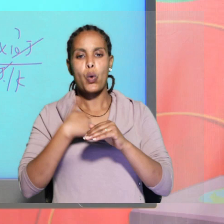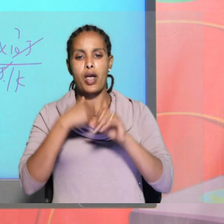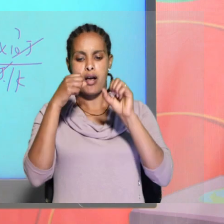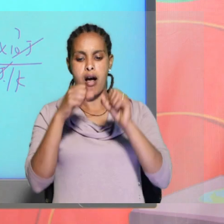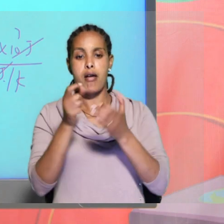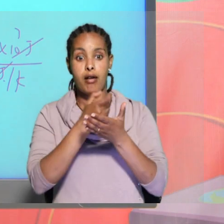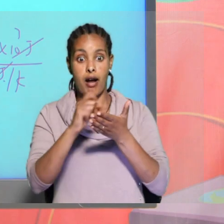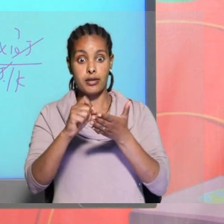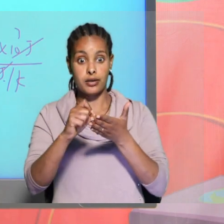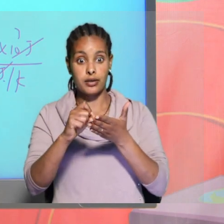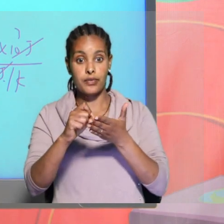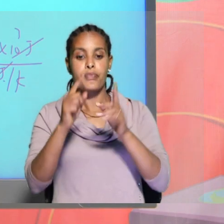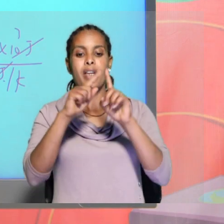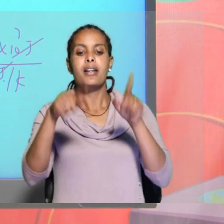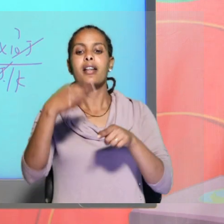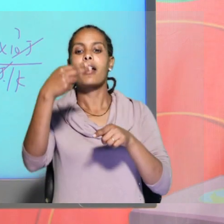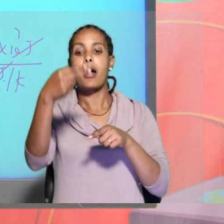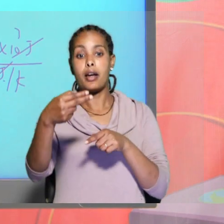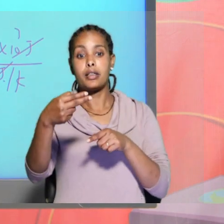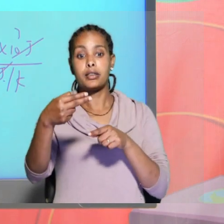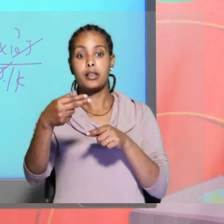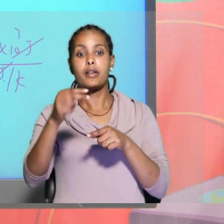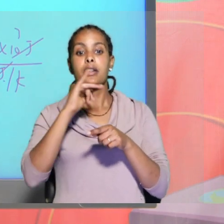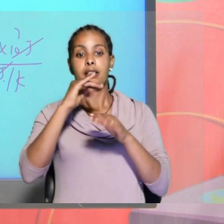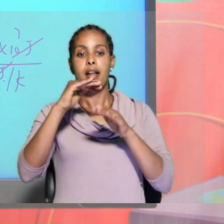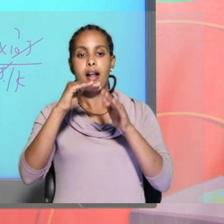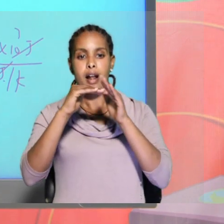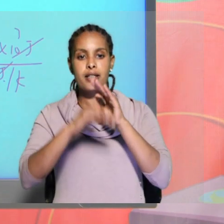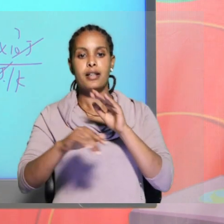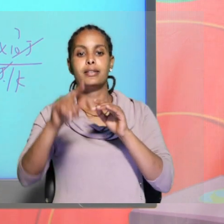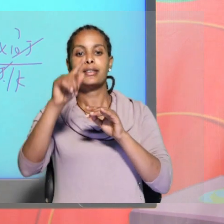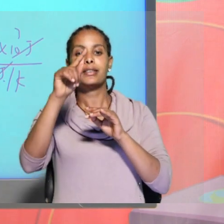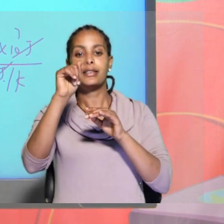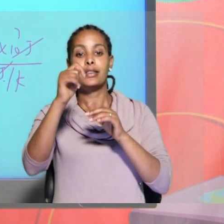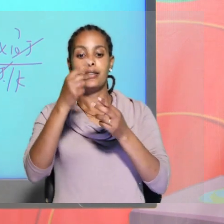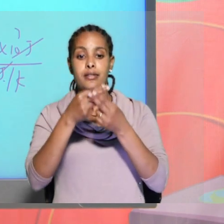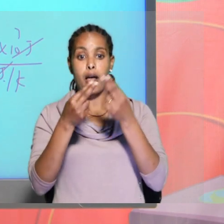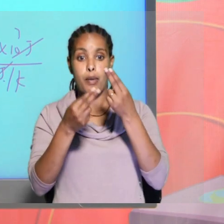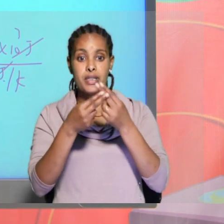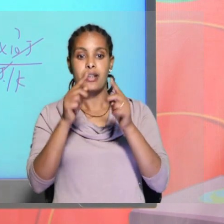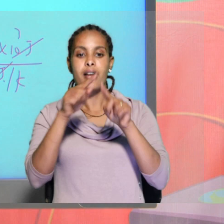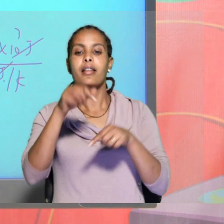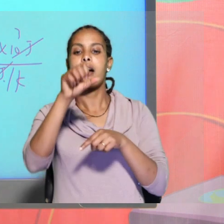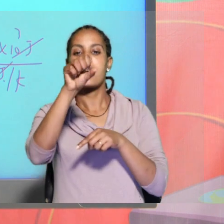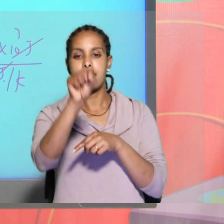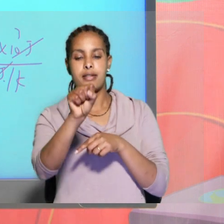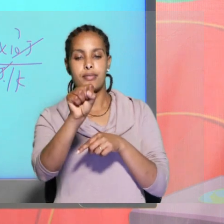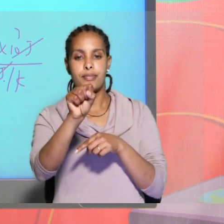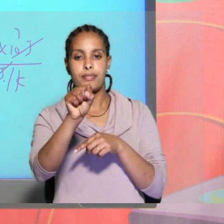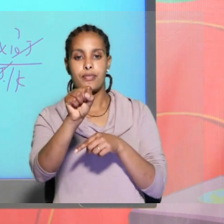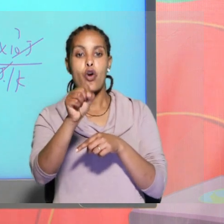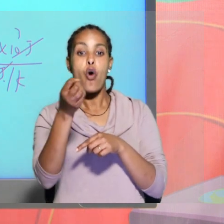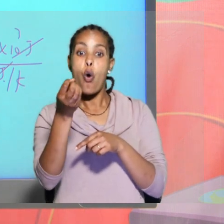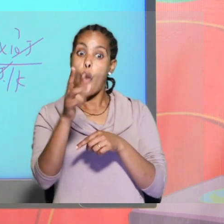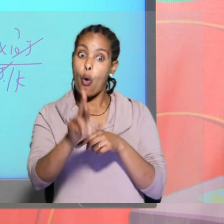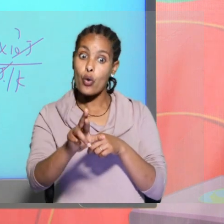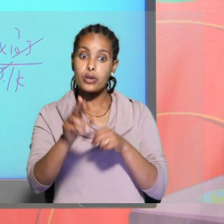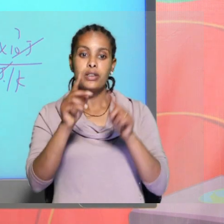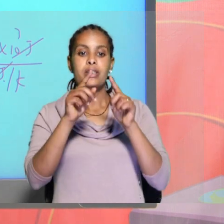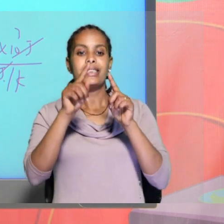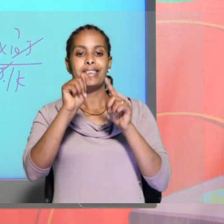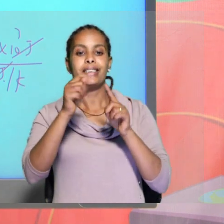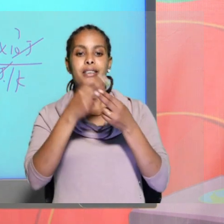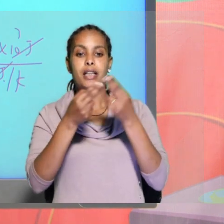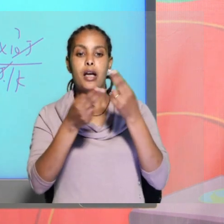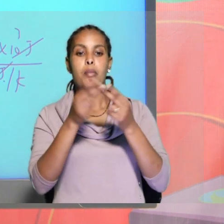write this as delta H is less than T times delta S. Or T times